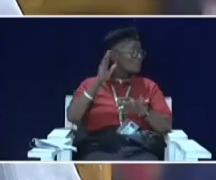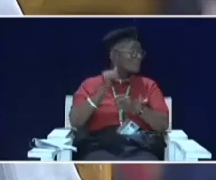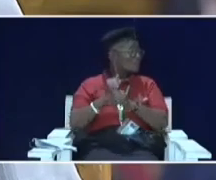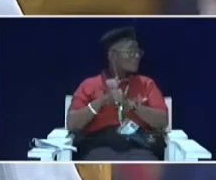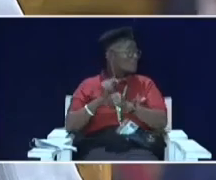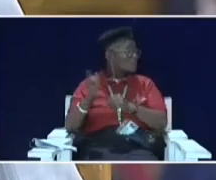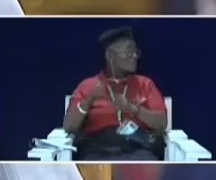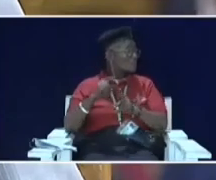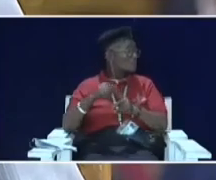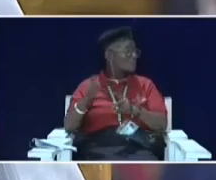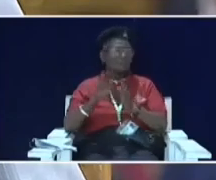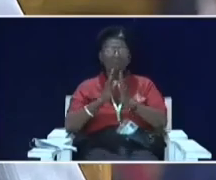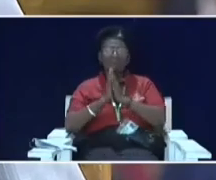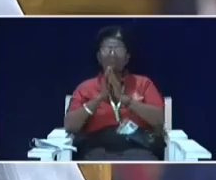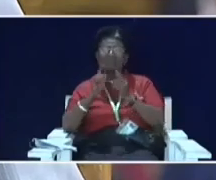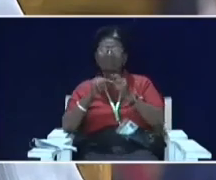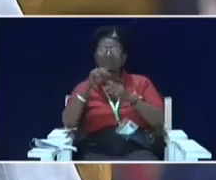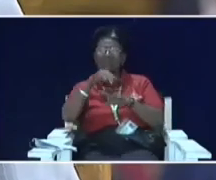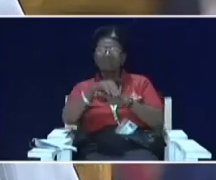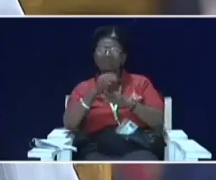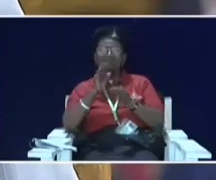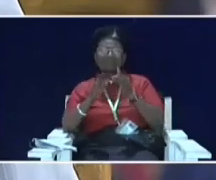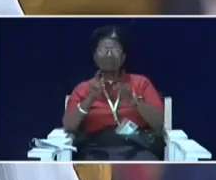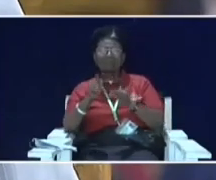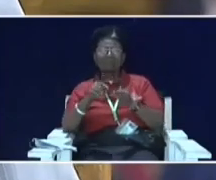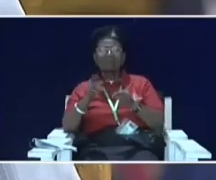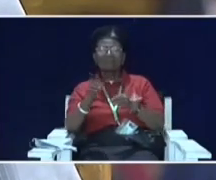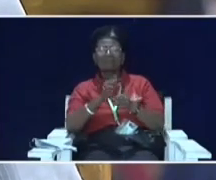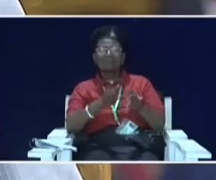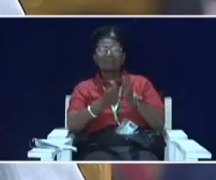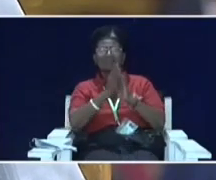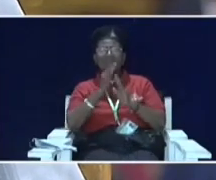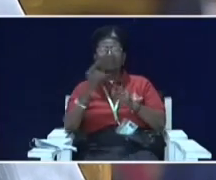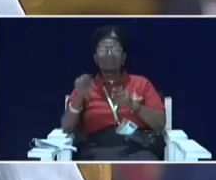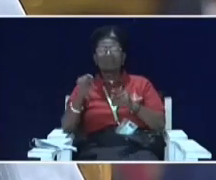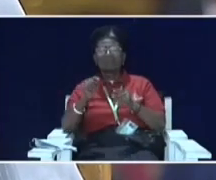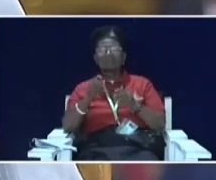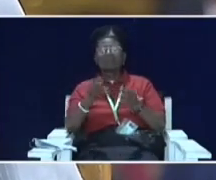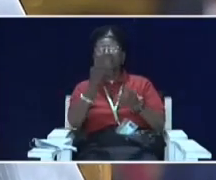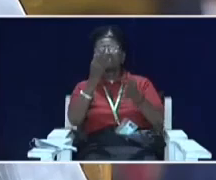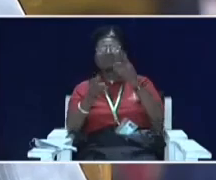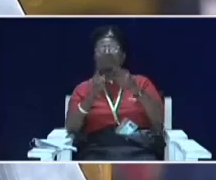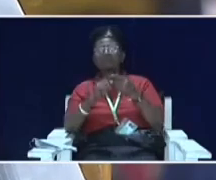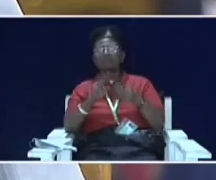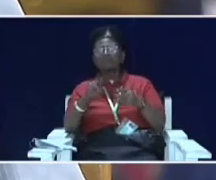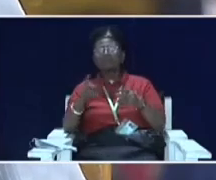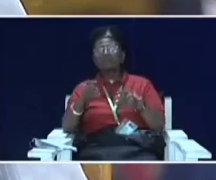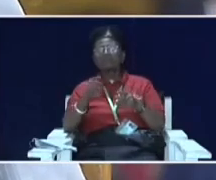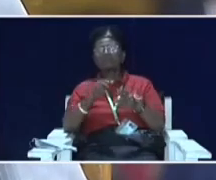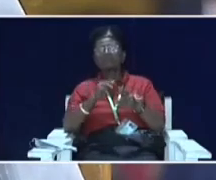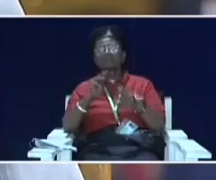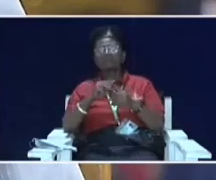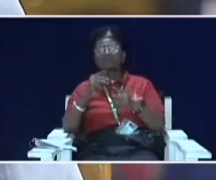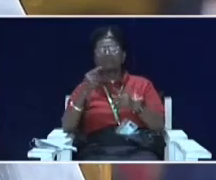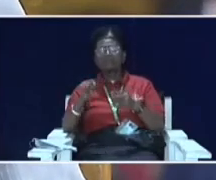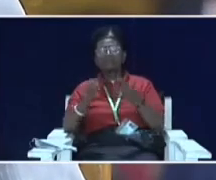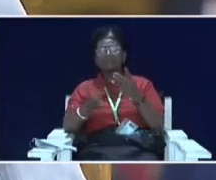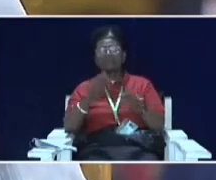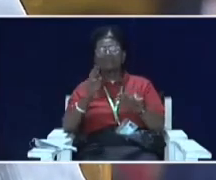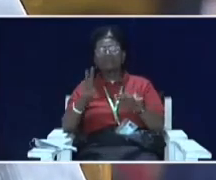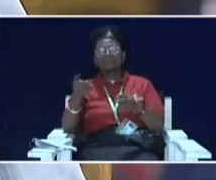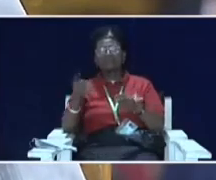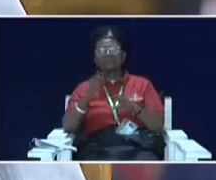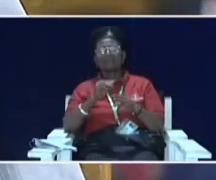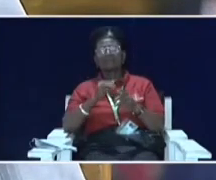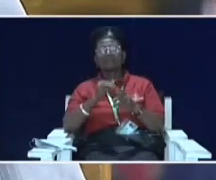tonight, if you ask the fire to fall, whether the fire falls or not, it's going to be determined